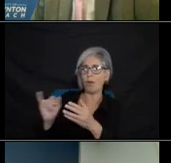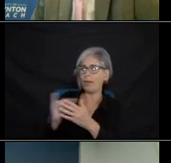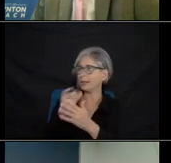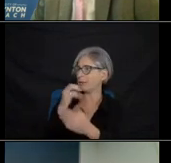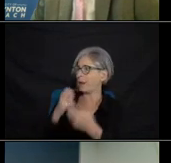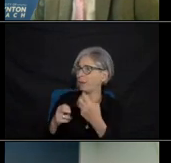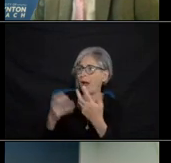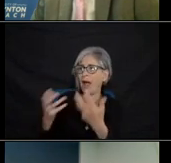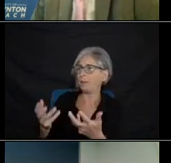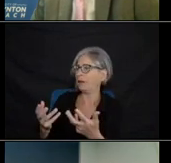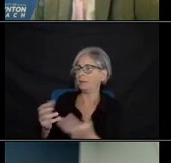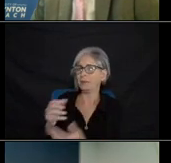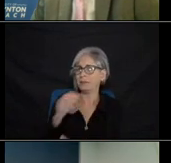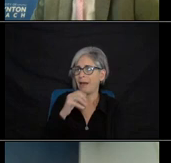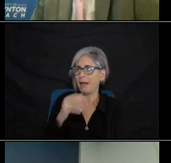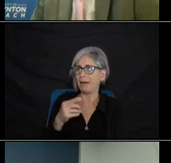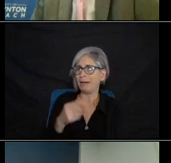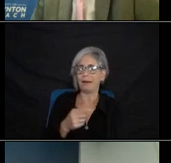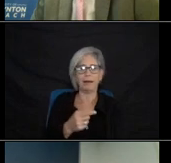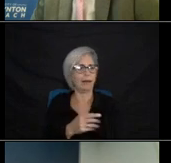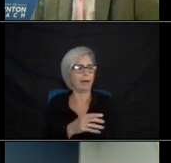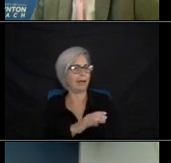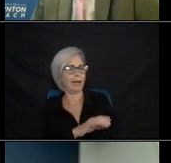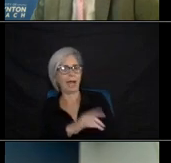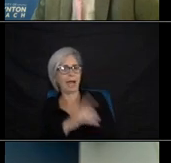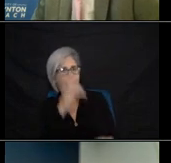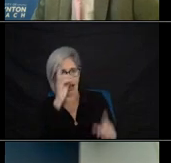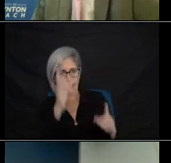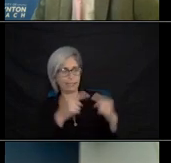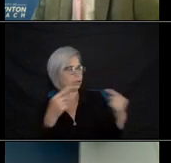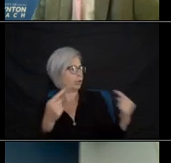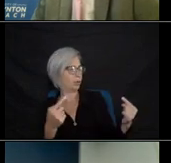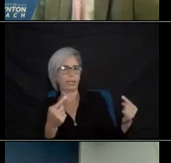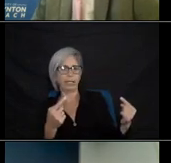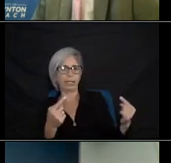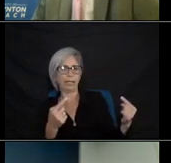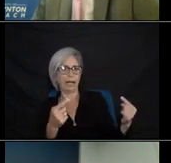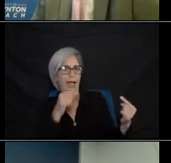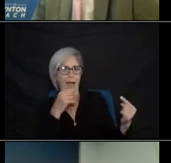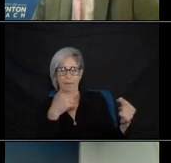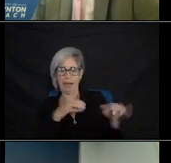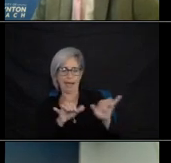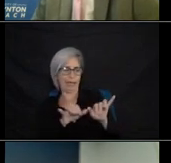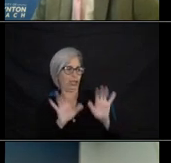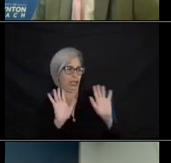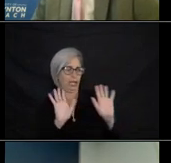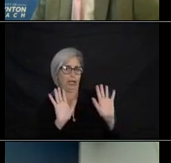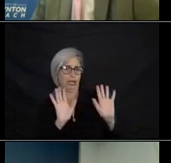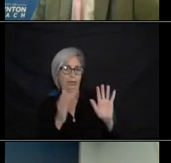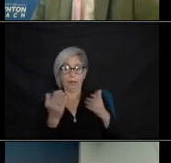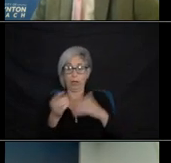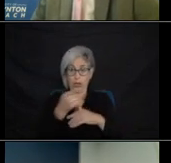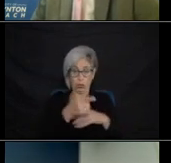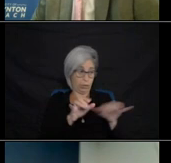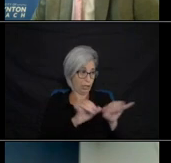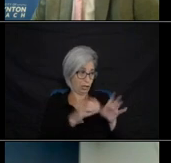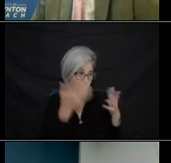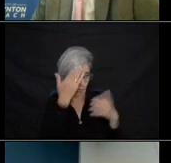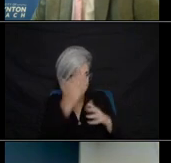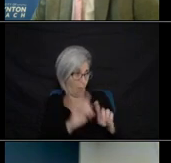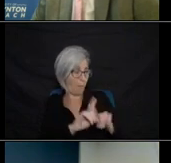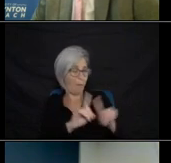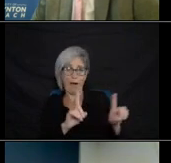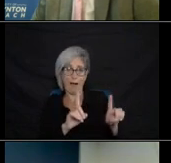problem. And so I disagree, because even though I'm not an engineer, and I don't know if you are, but